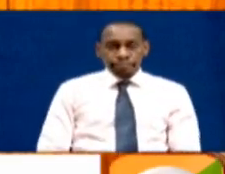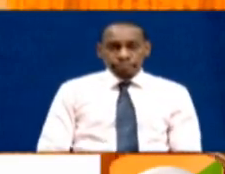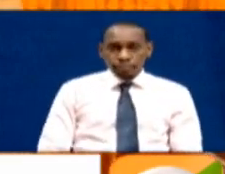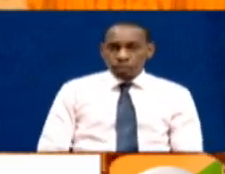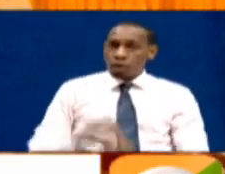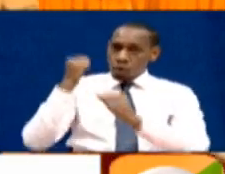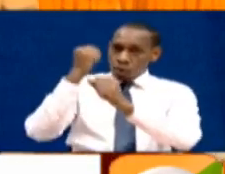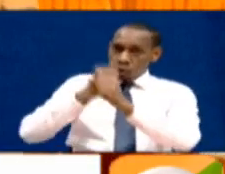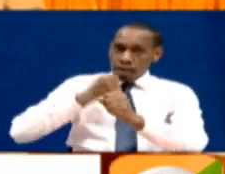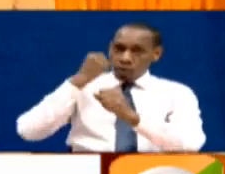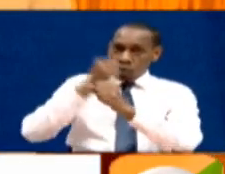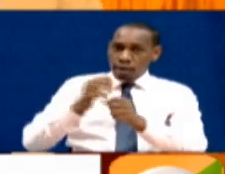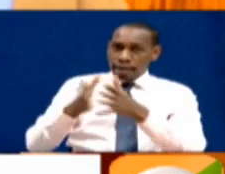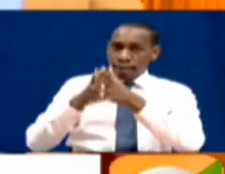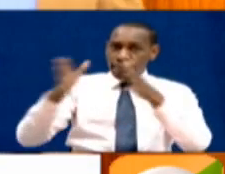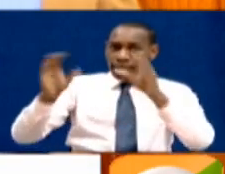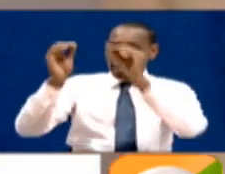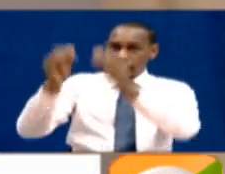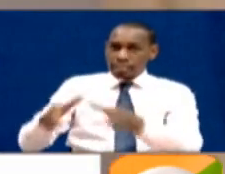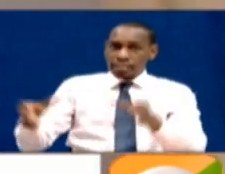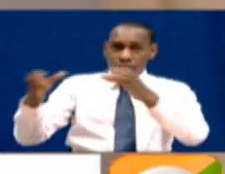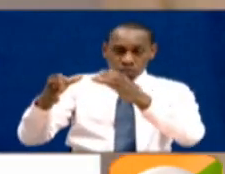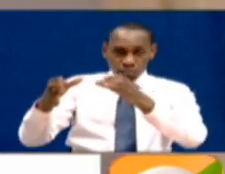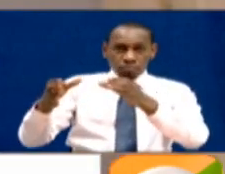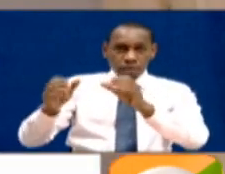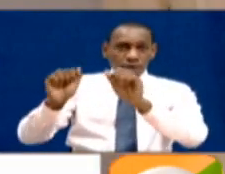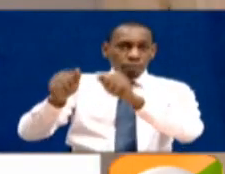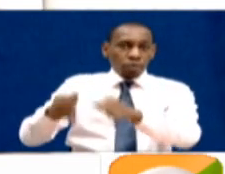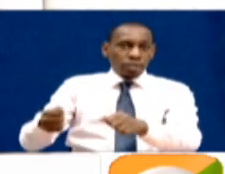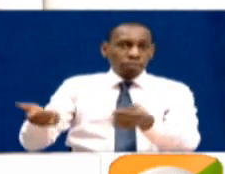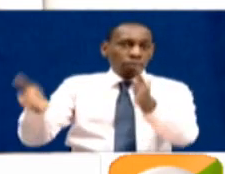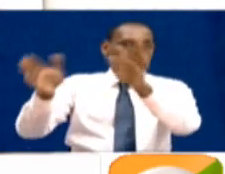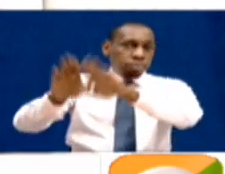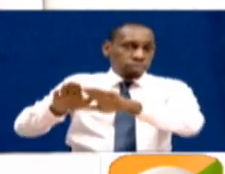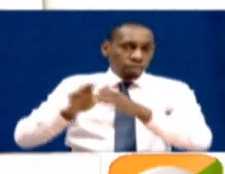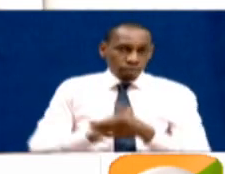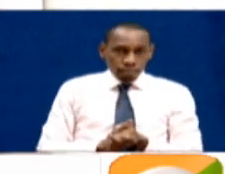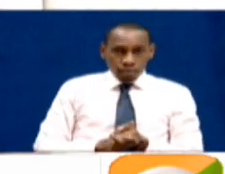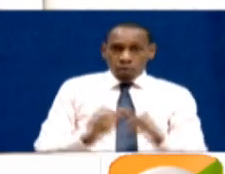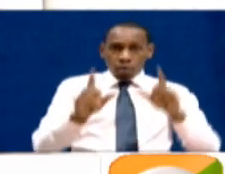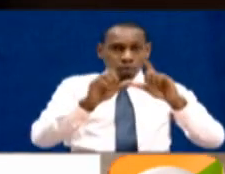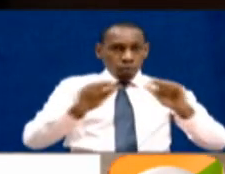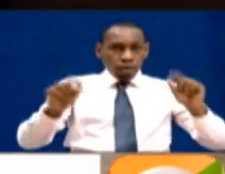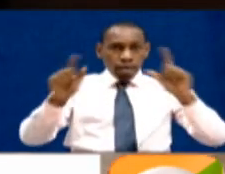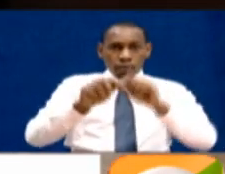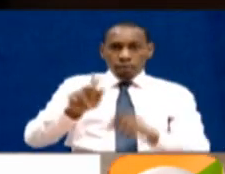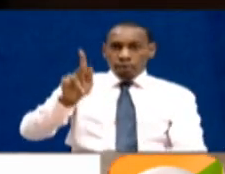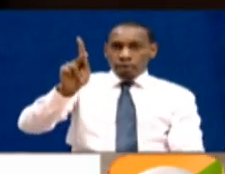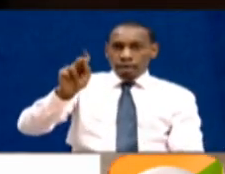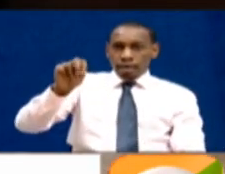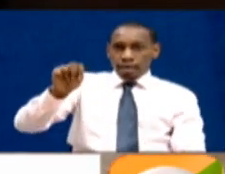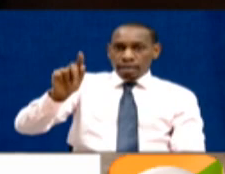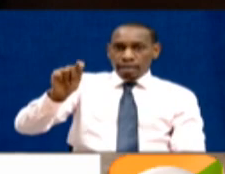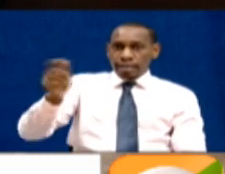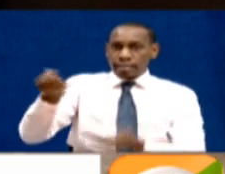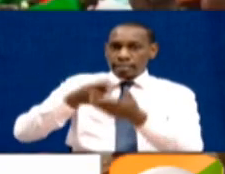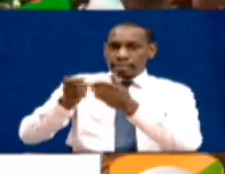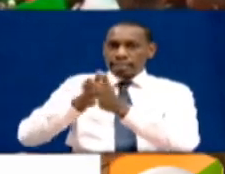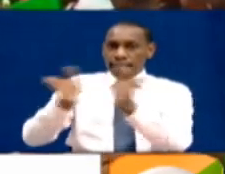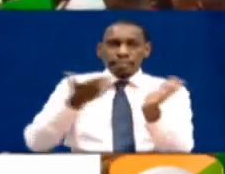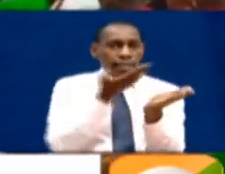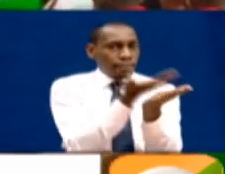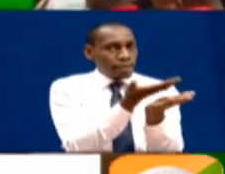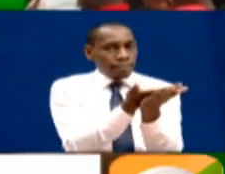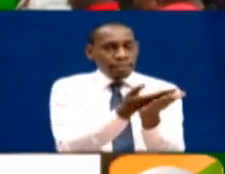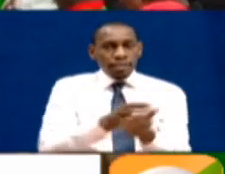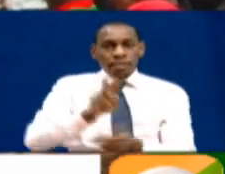The operations of the giant teachers' union is grinding to a halt. According to KNUT Secretary General, they have